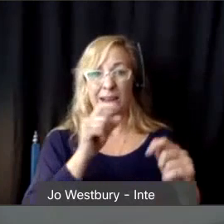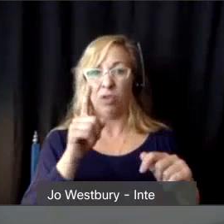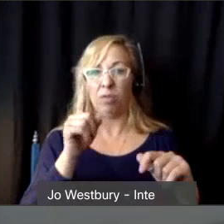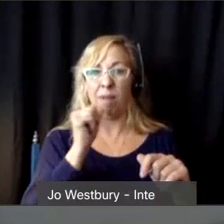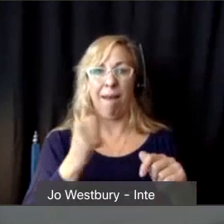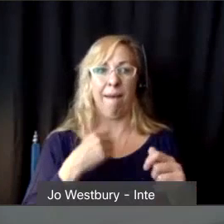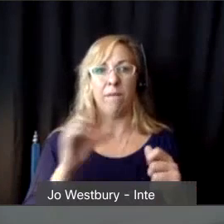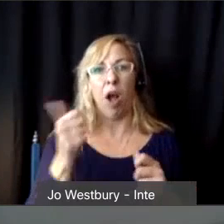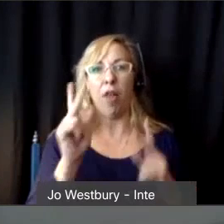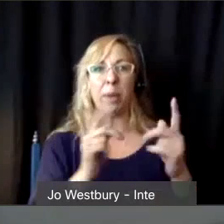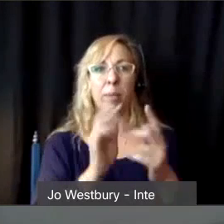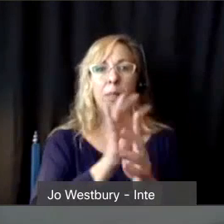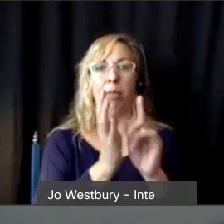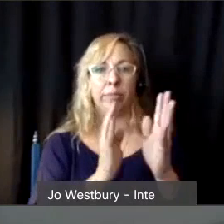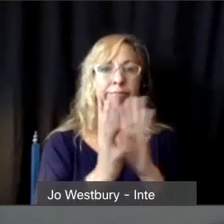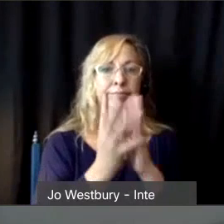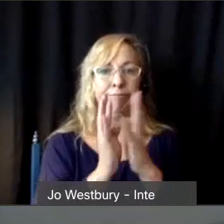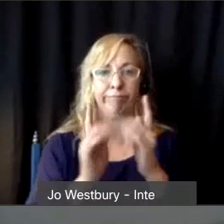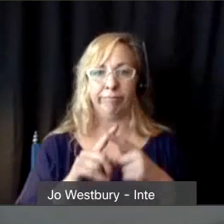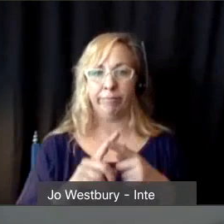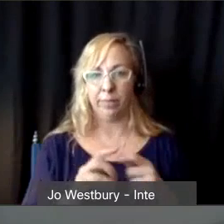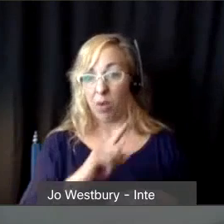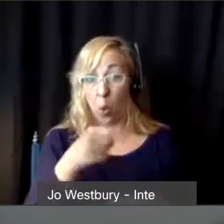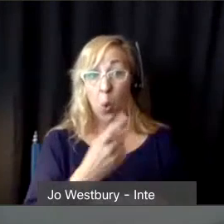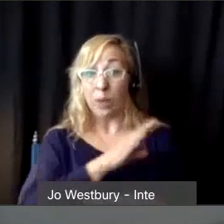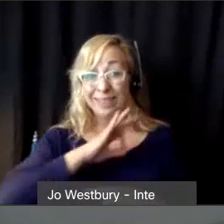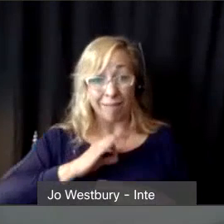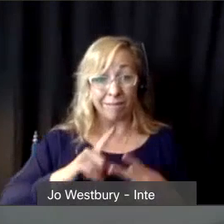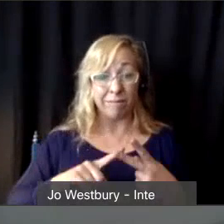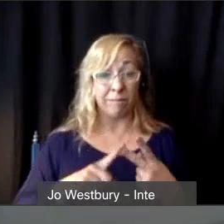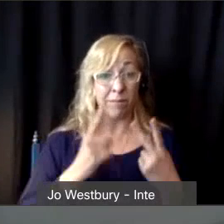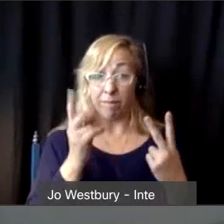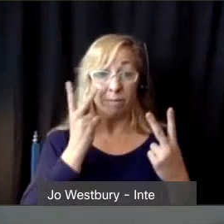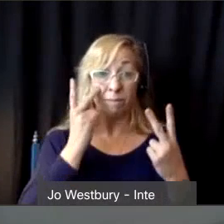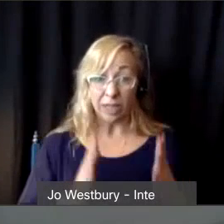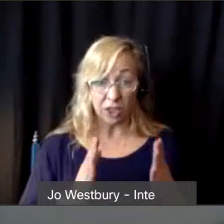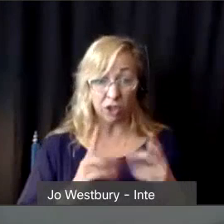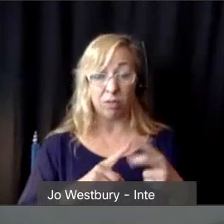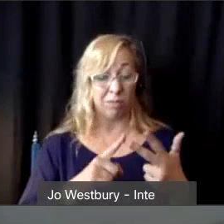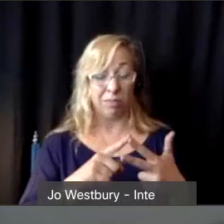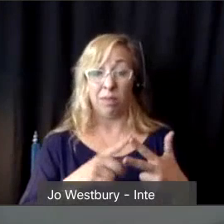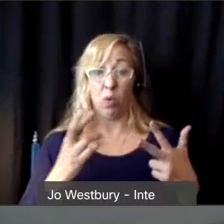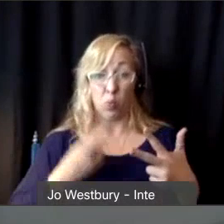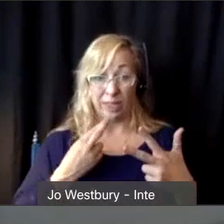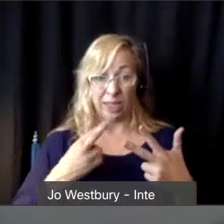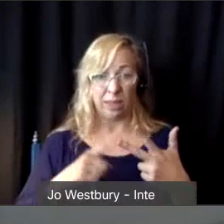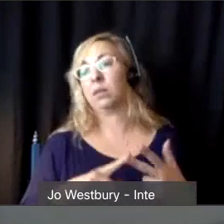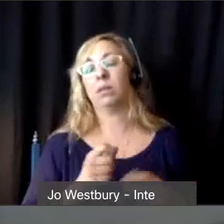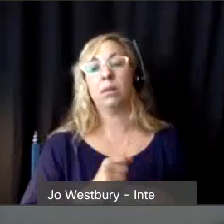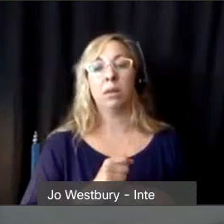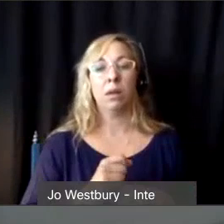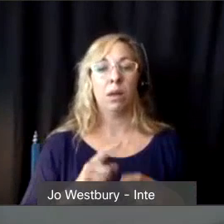of that space other than, you know, needed staff. But other residents, other people that live in the